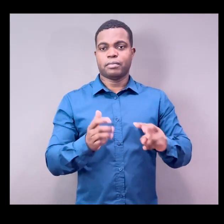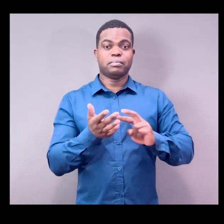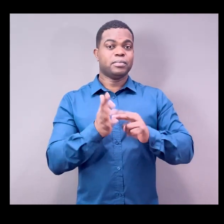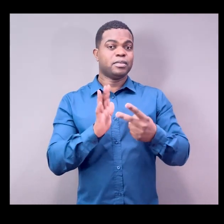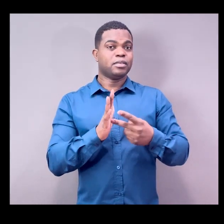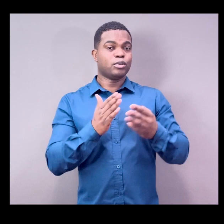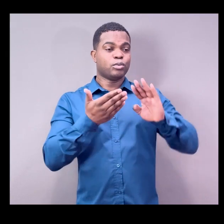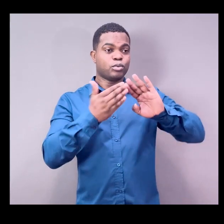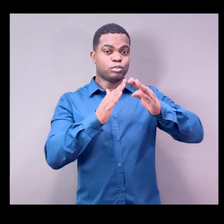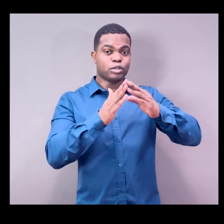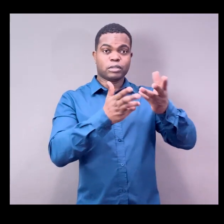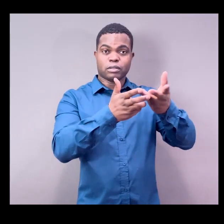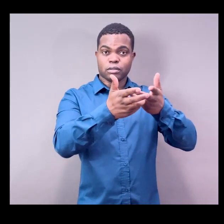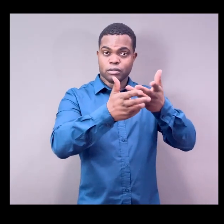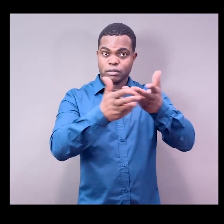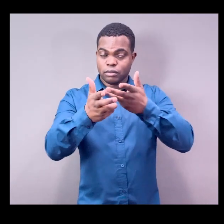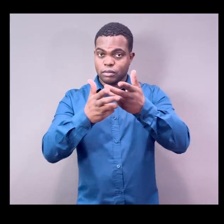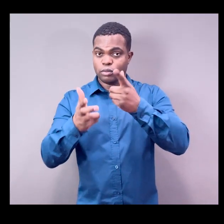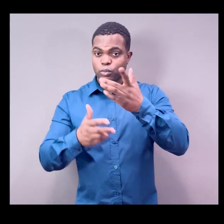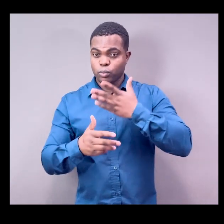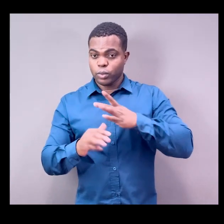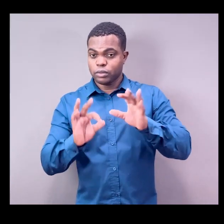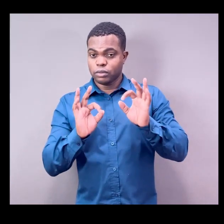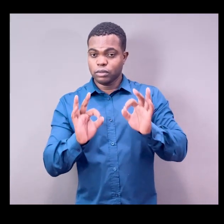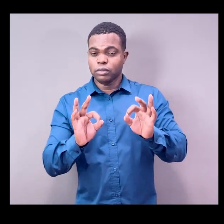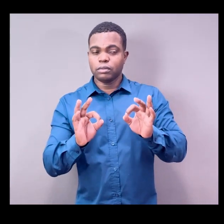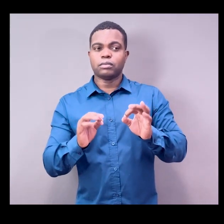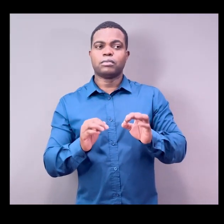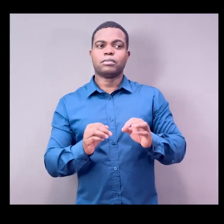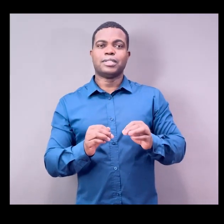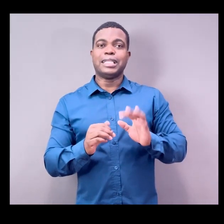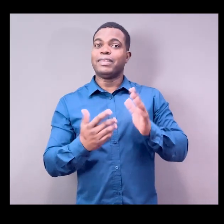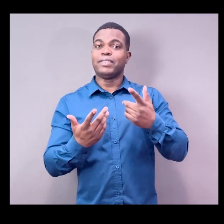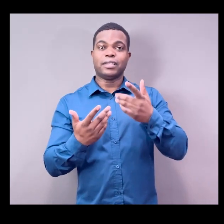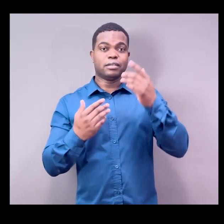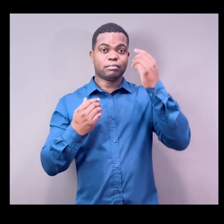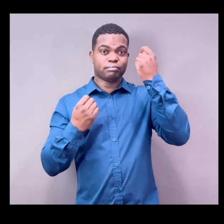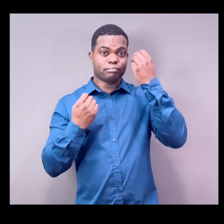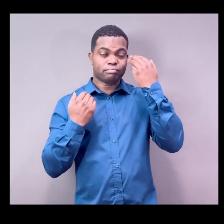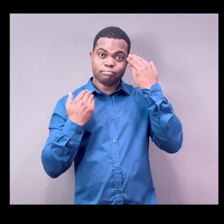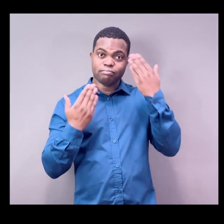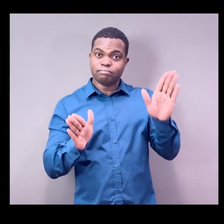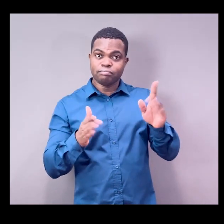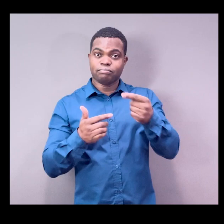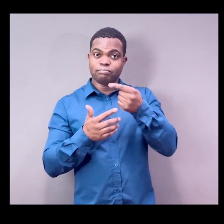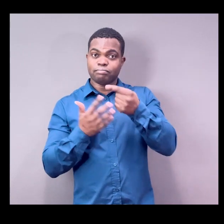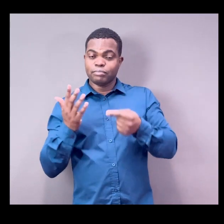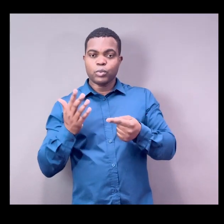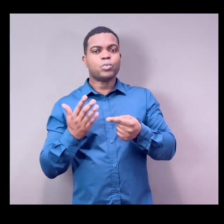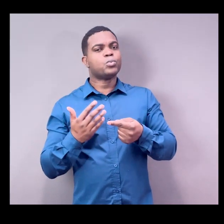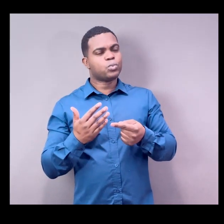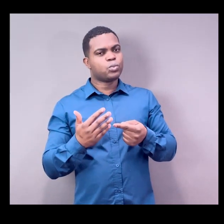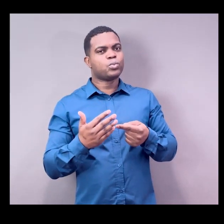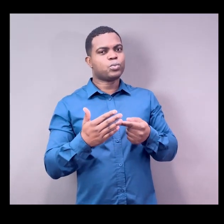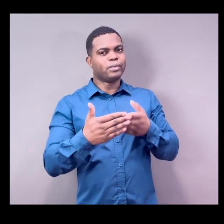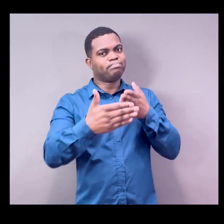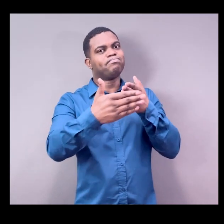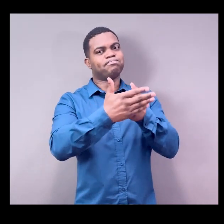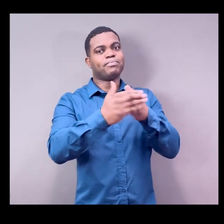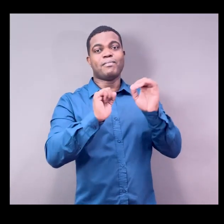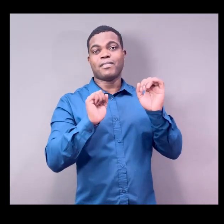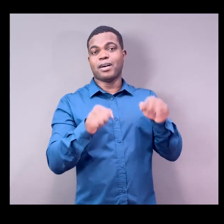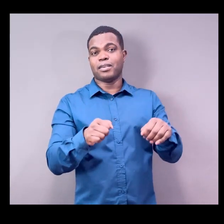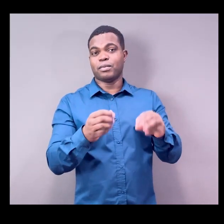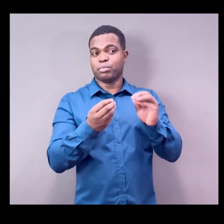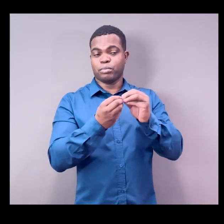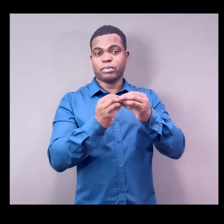implementing this community engagement effort, so that it will not get to that time and you will be meeting unnecessary